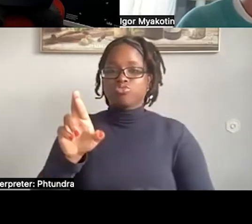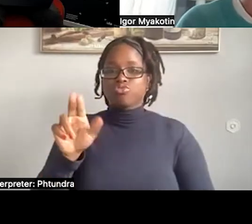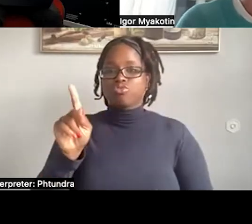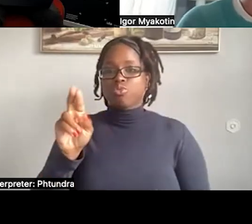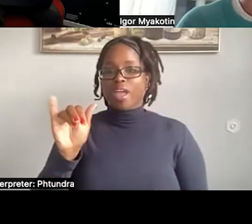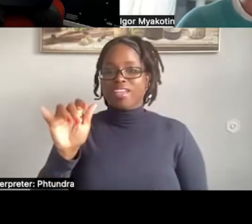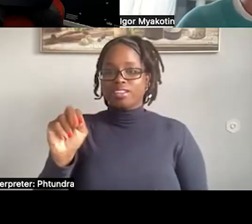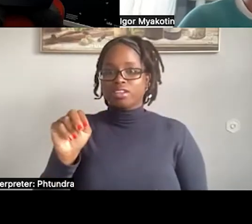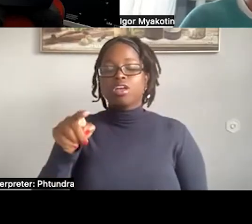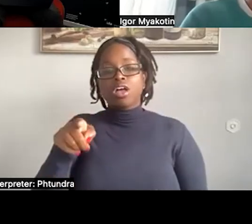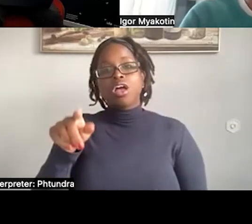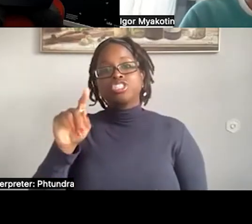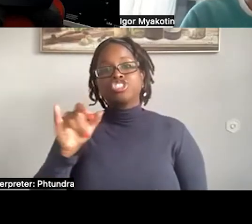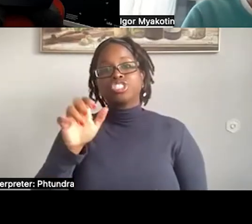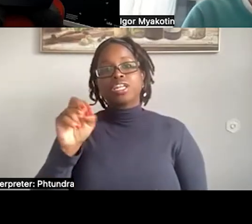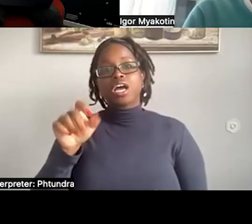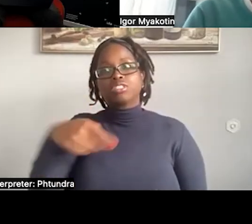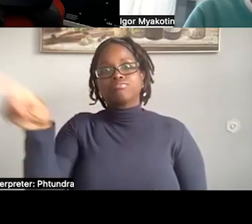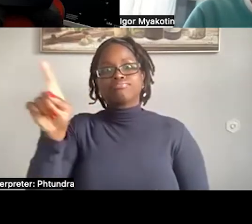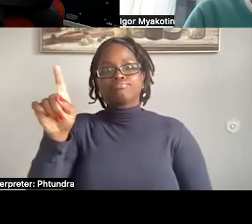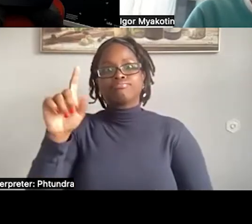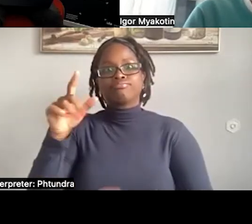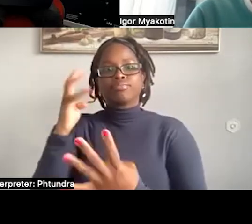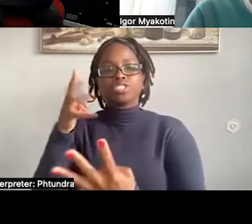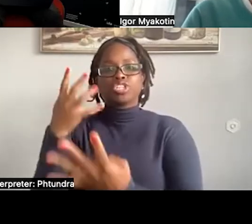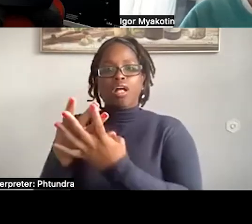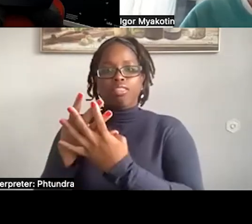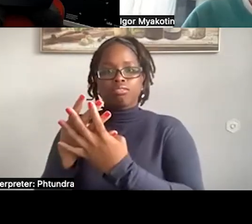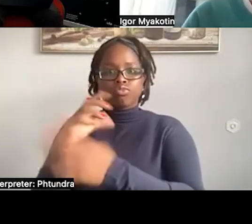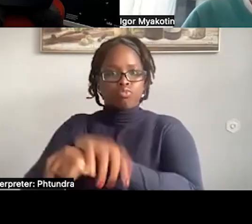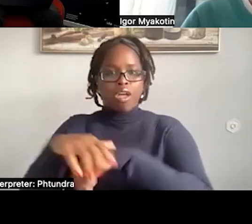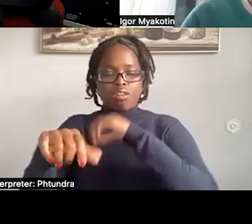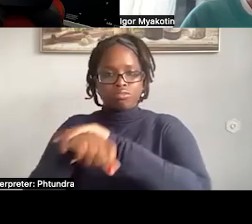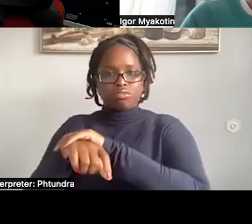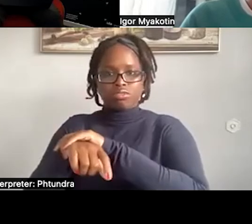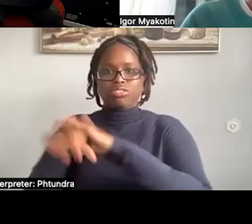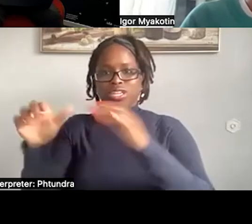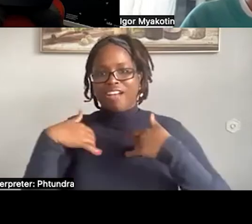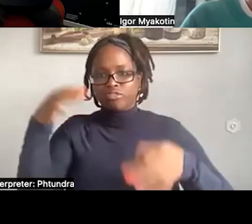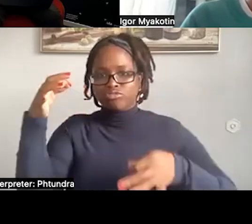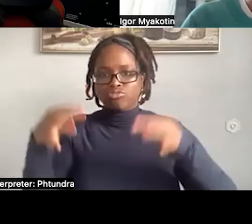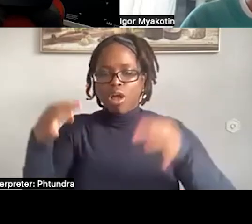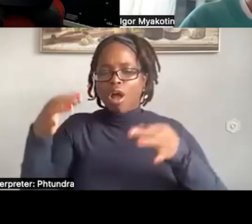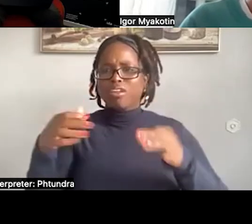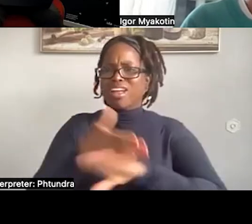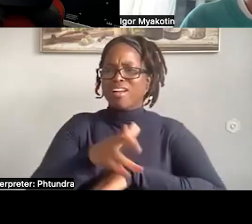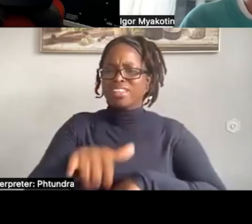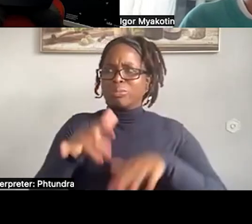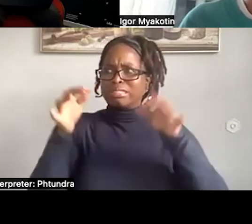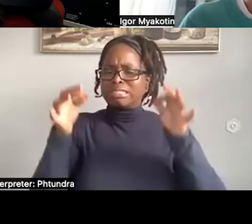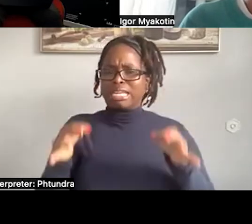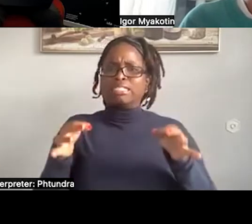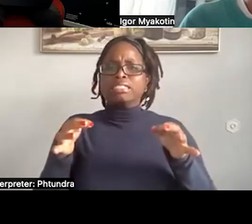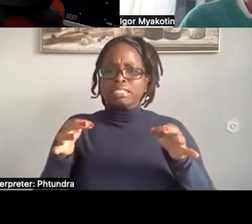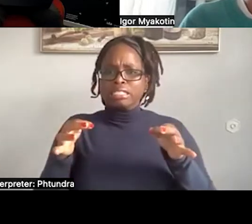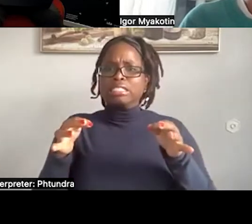got arrested, and then she had a trial. And after that, we decided that we have to